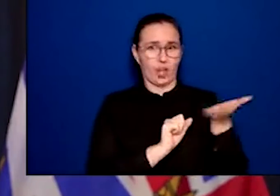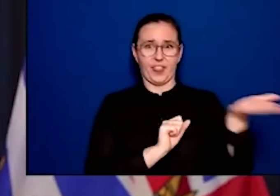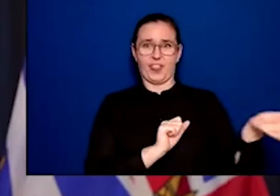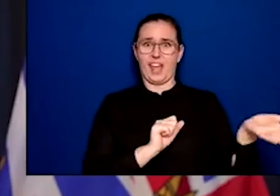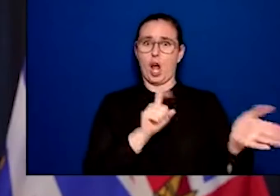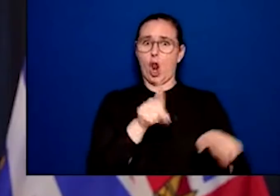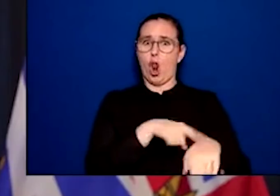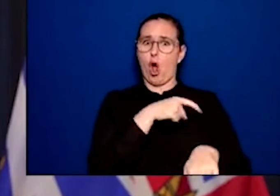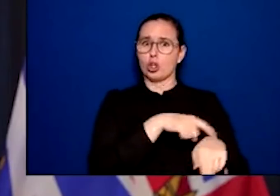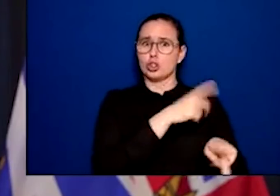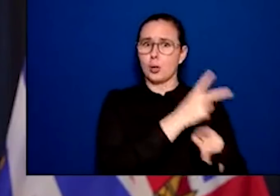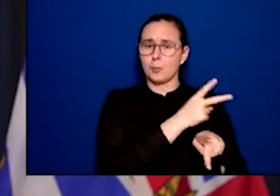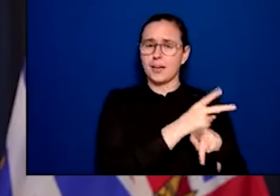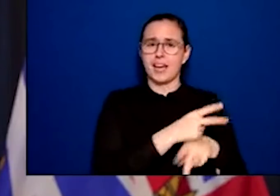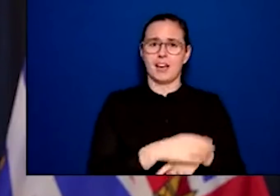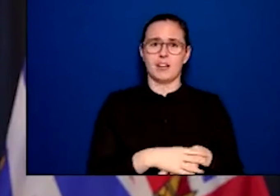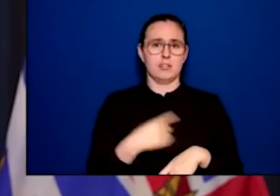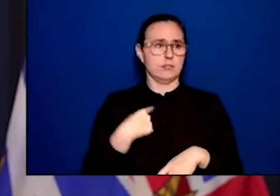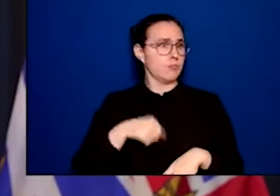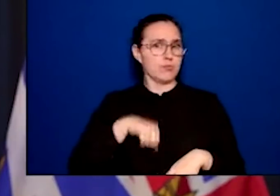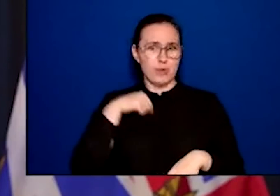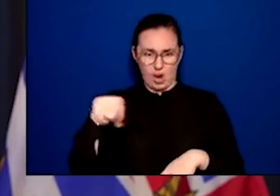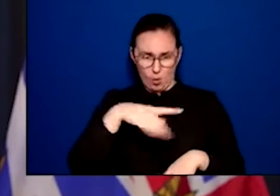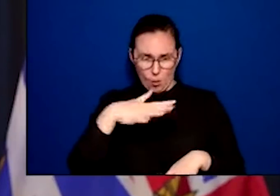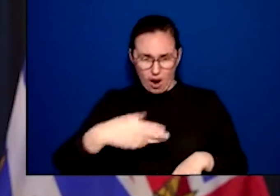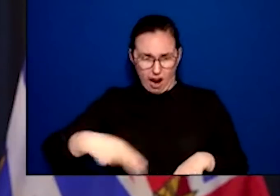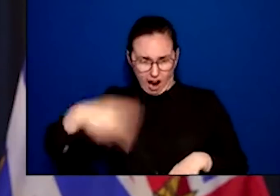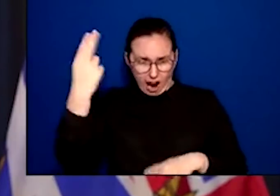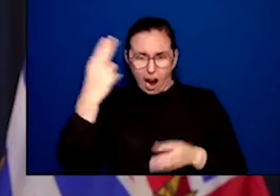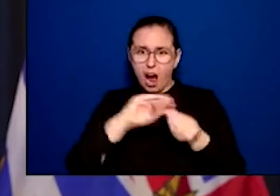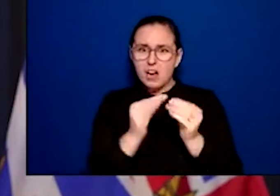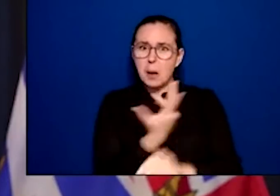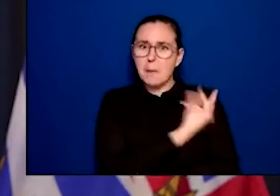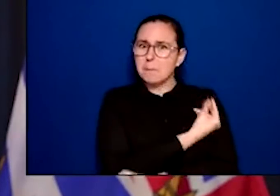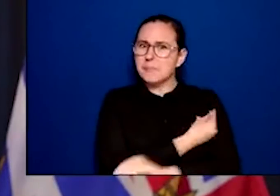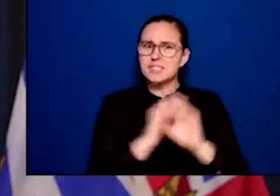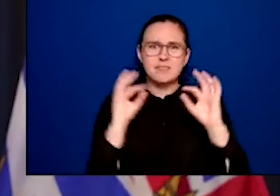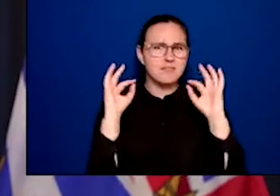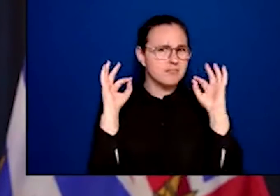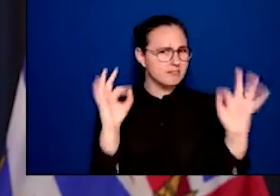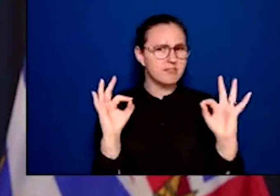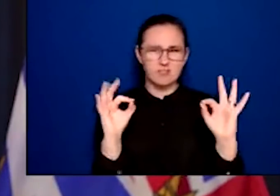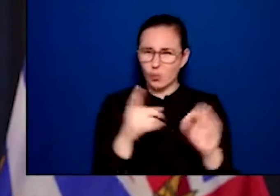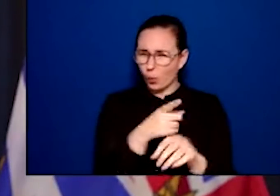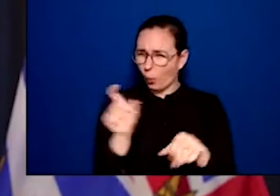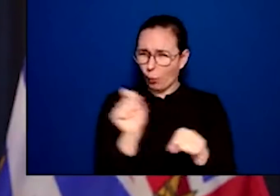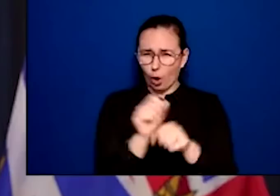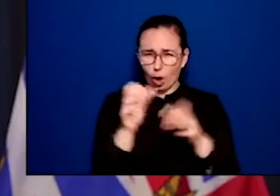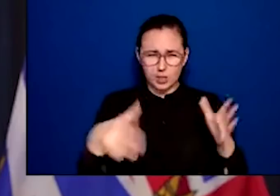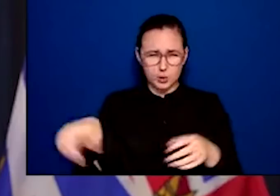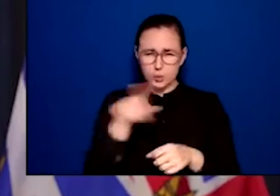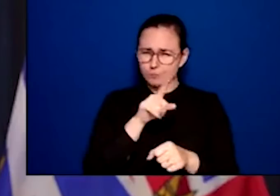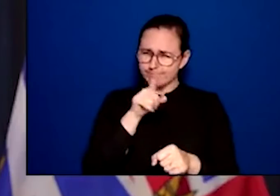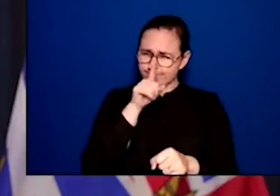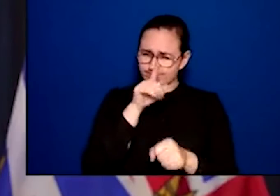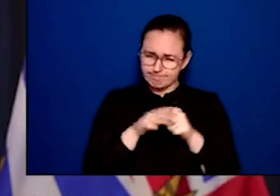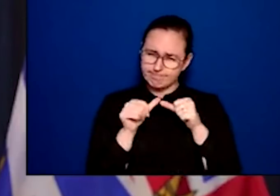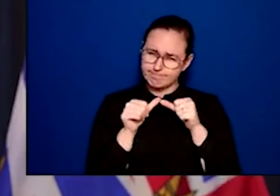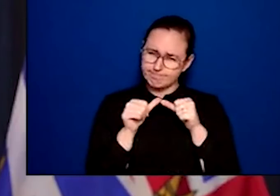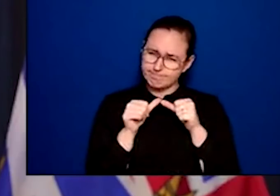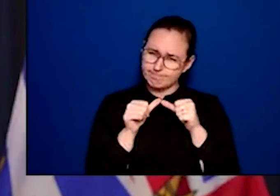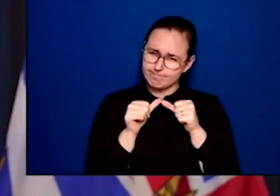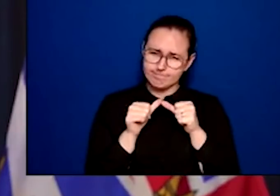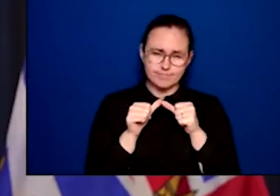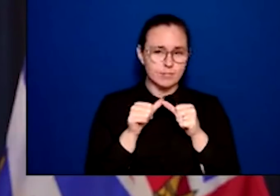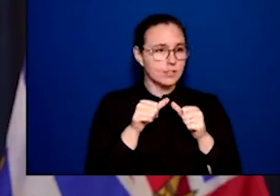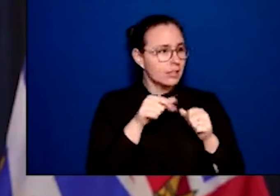the commitment of people in long-term care to the safety of residents and the safety of the community. And we have the opportunity in the